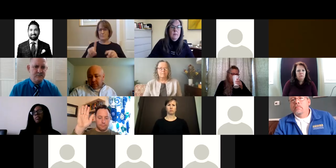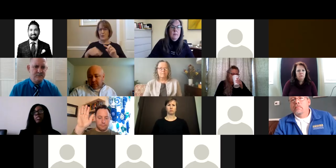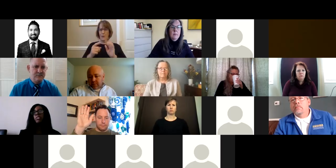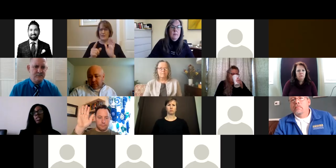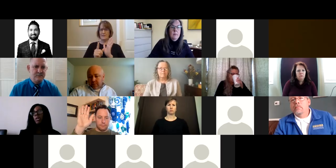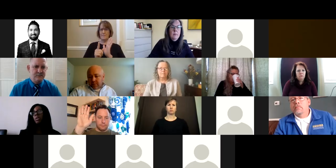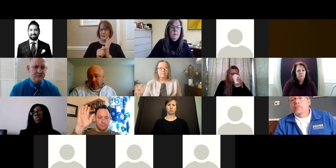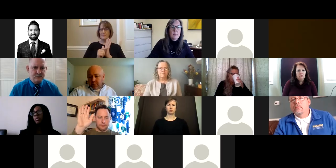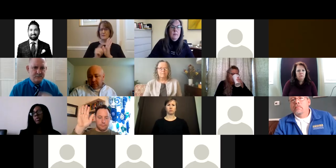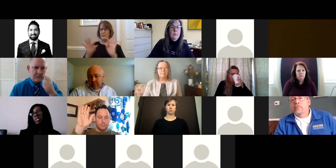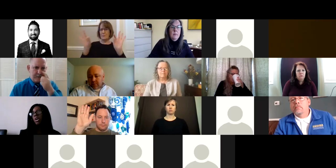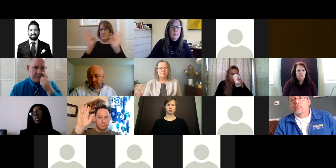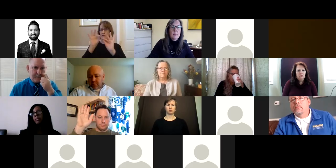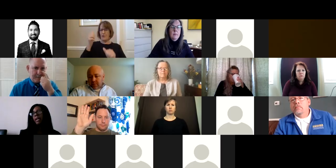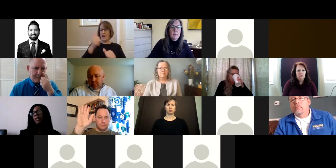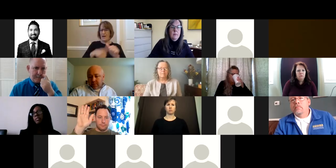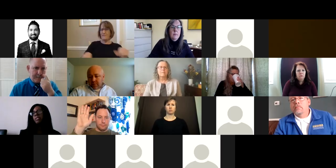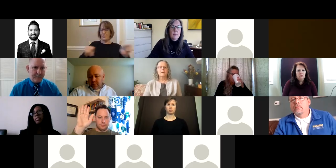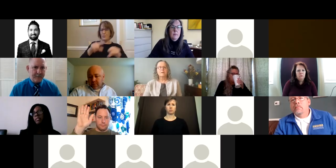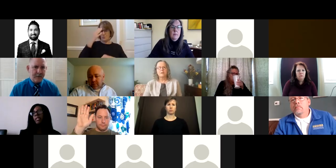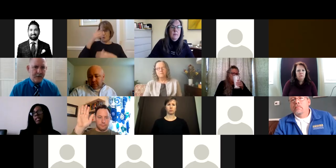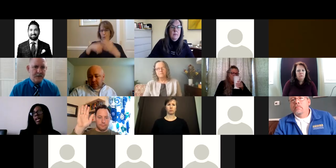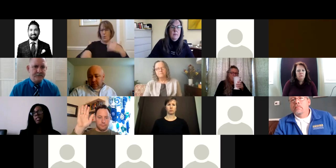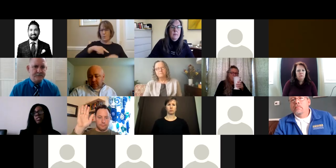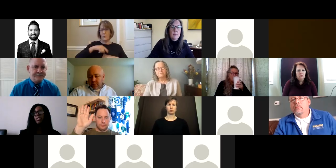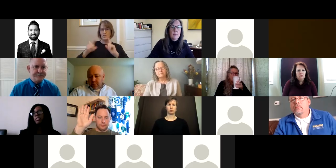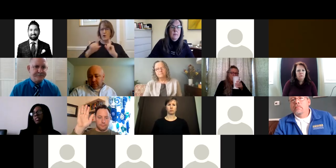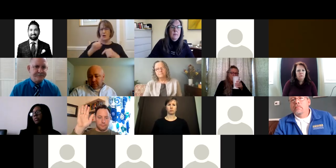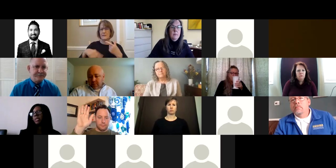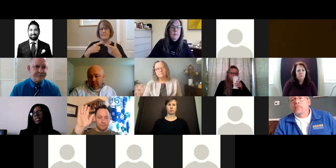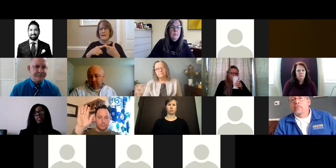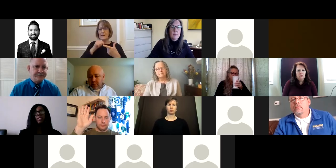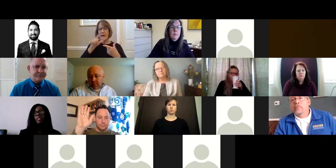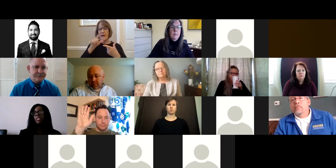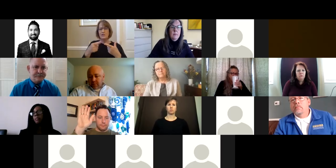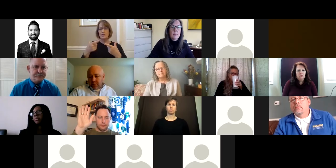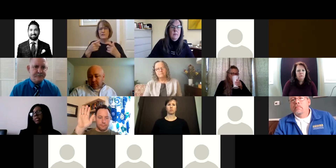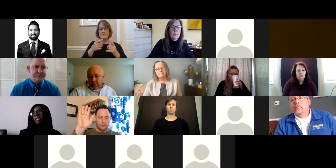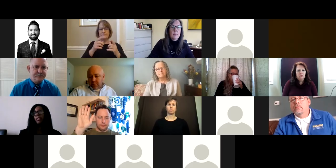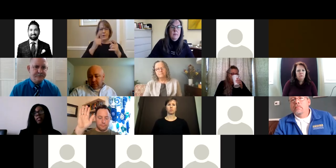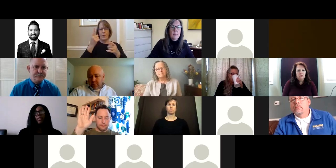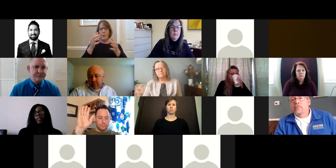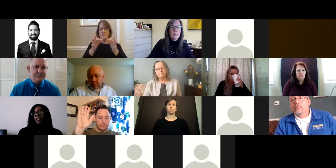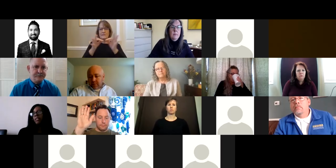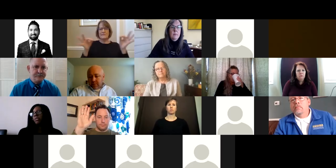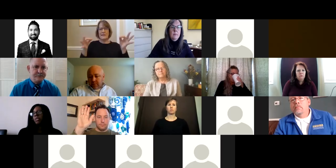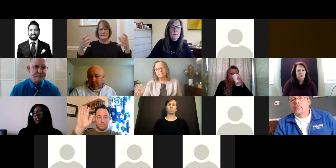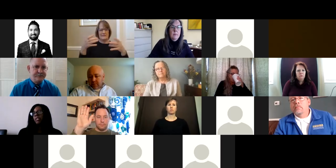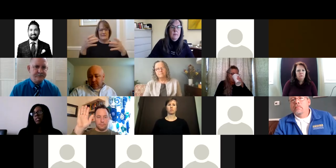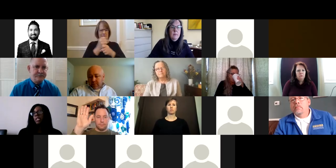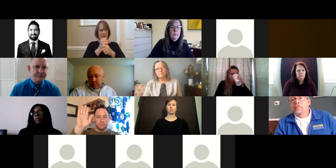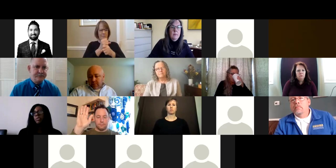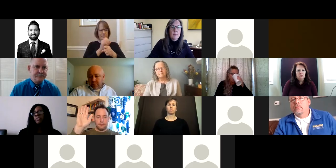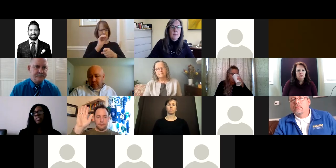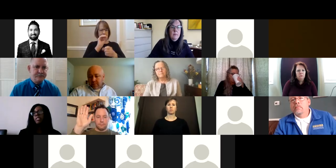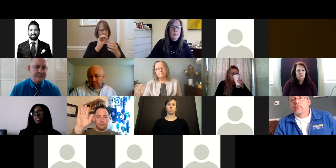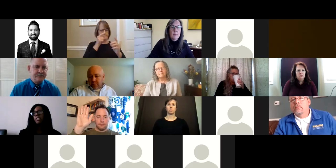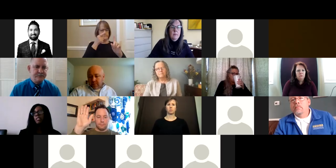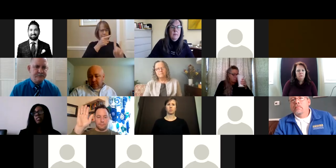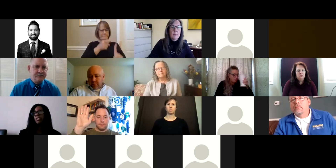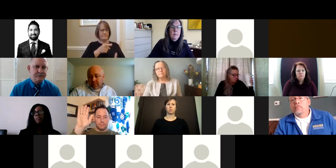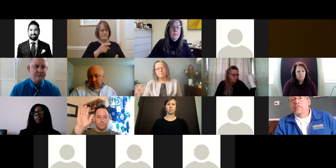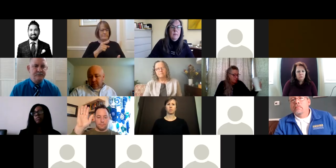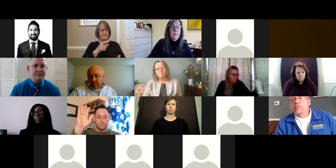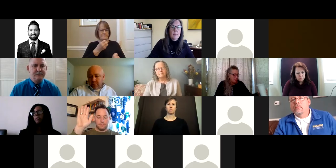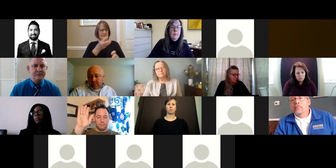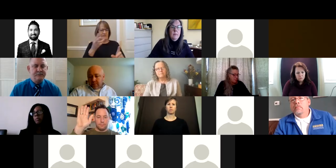for everyone to know what we talked about and not just a one sentence summary or, you know, a couple of